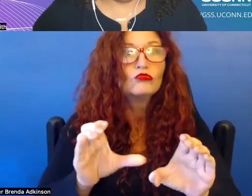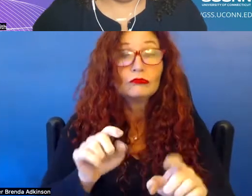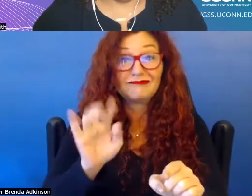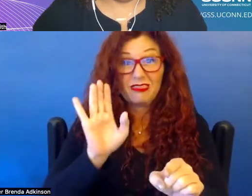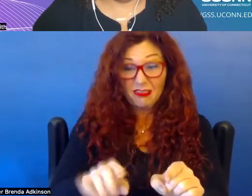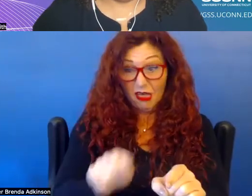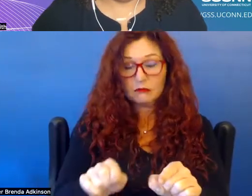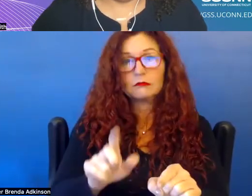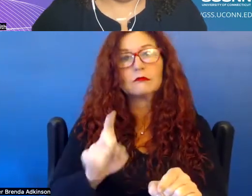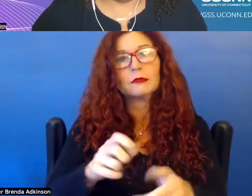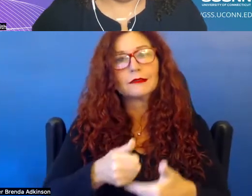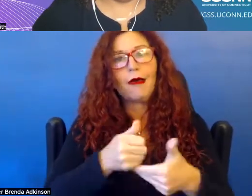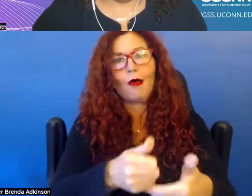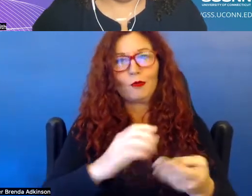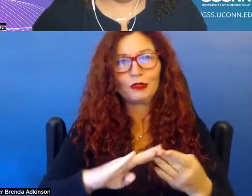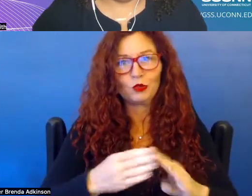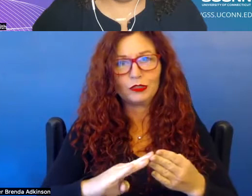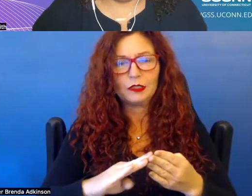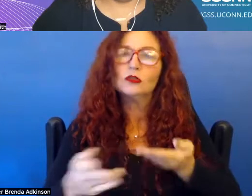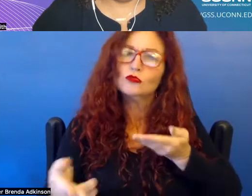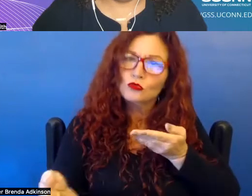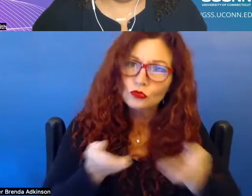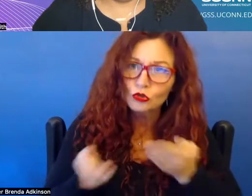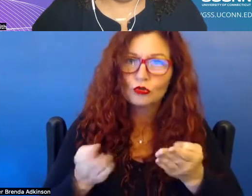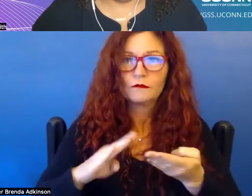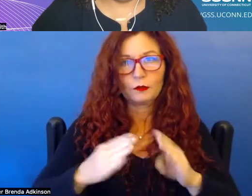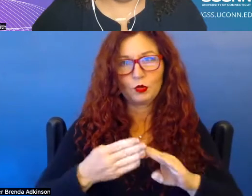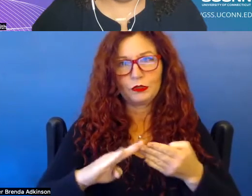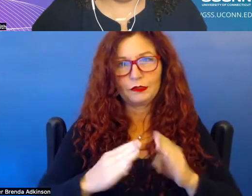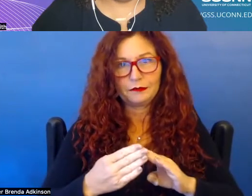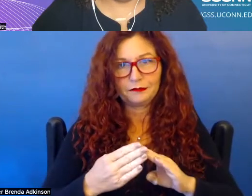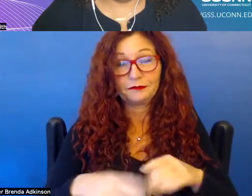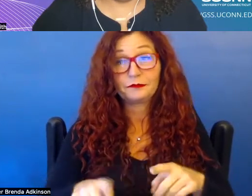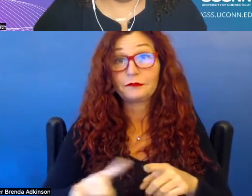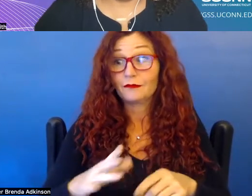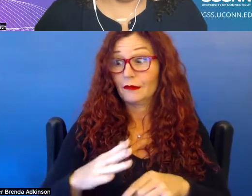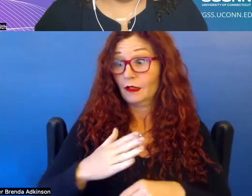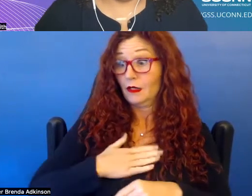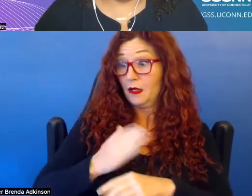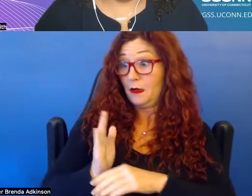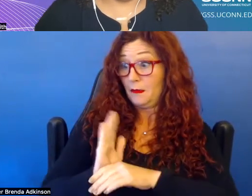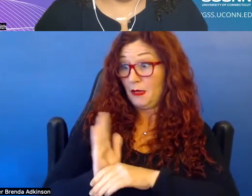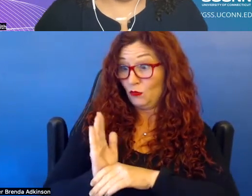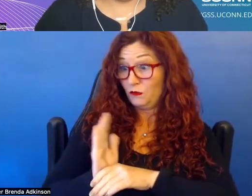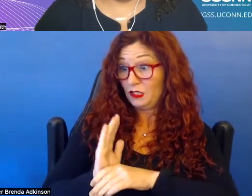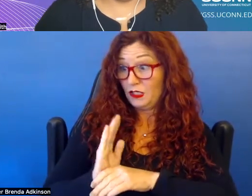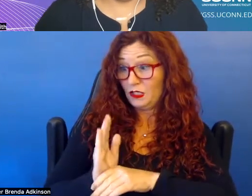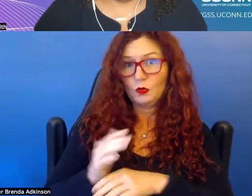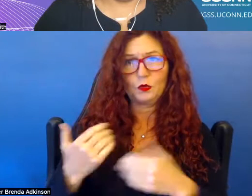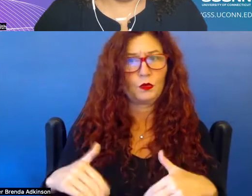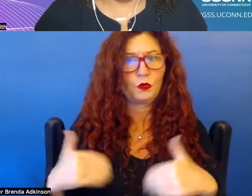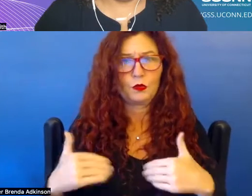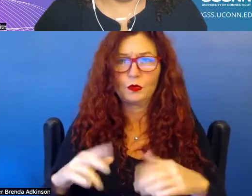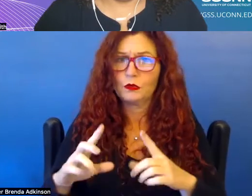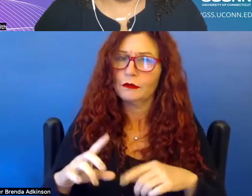rape documentary, and that took 12 years to make from 1994 to 2006. But even in the process of making the